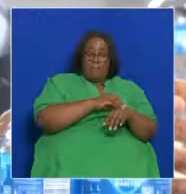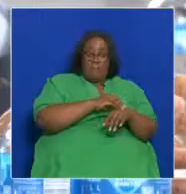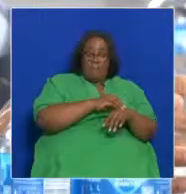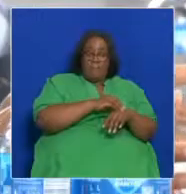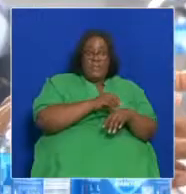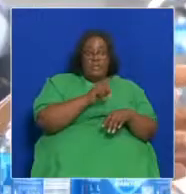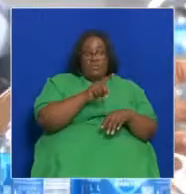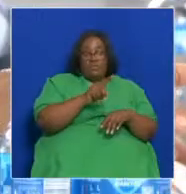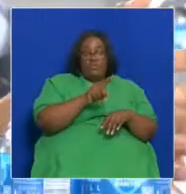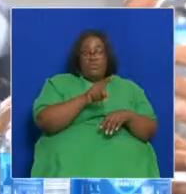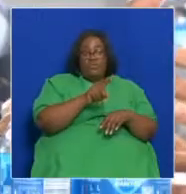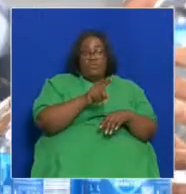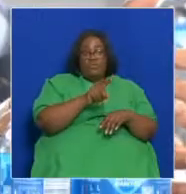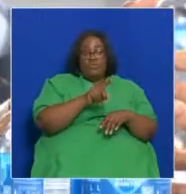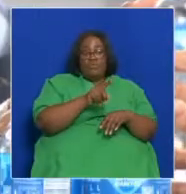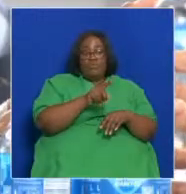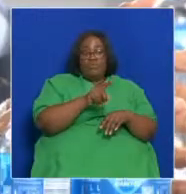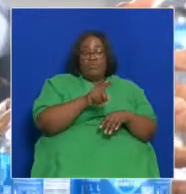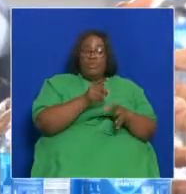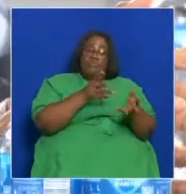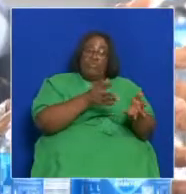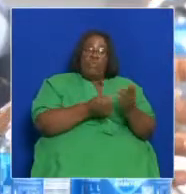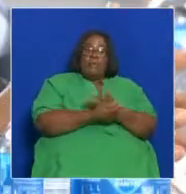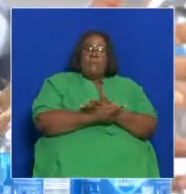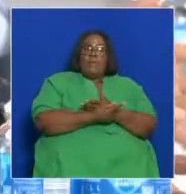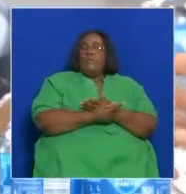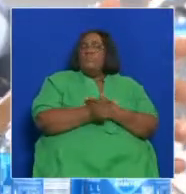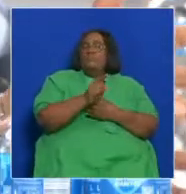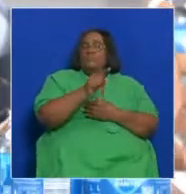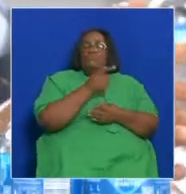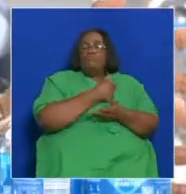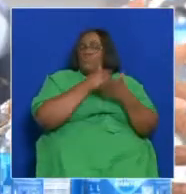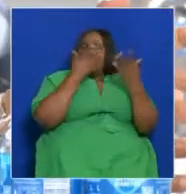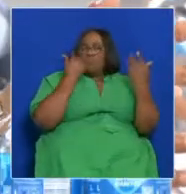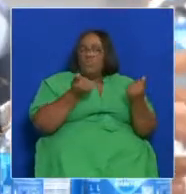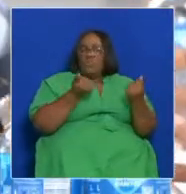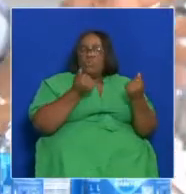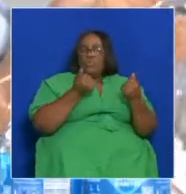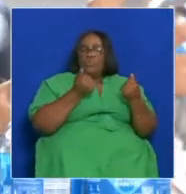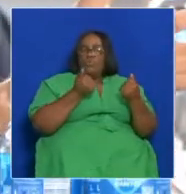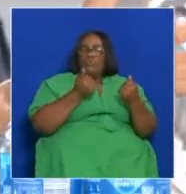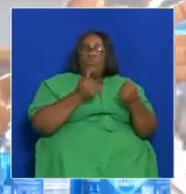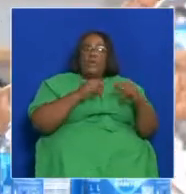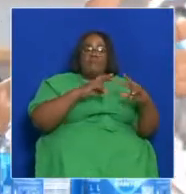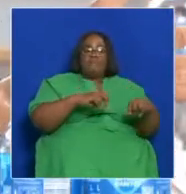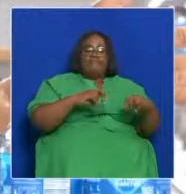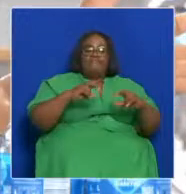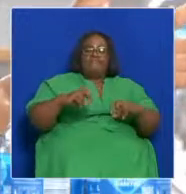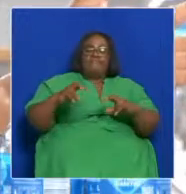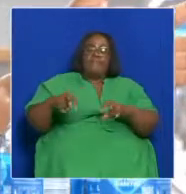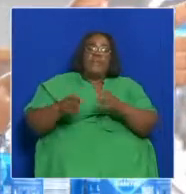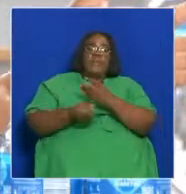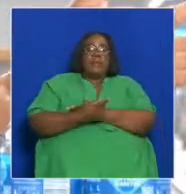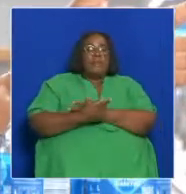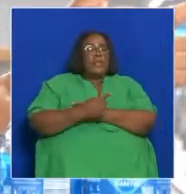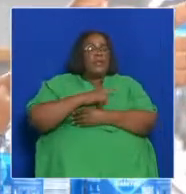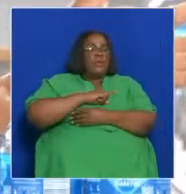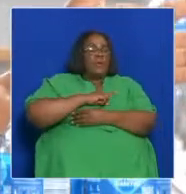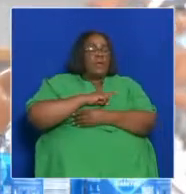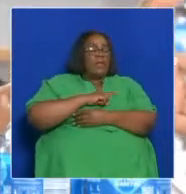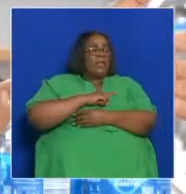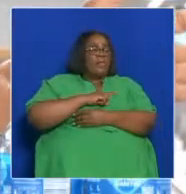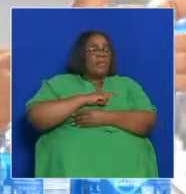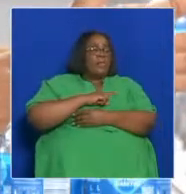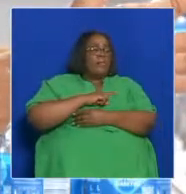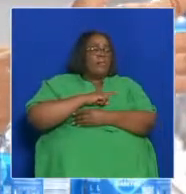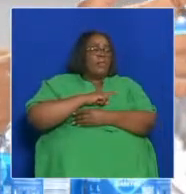this position where you don't know about investigations that are happening because they're being directed